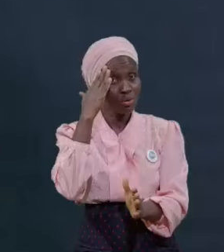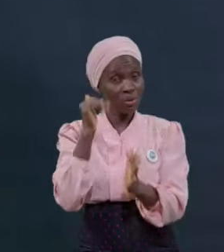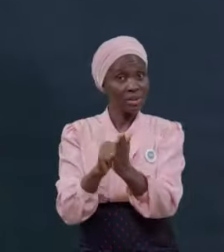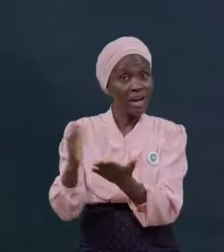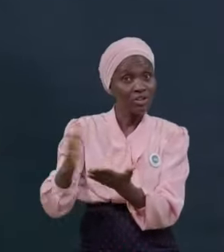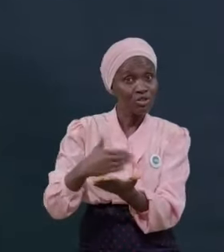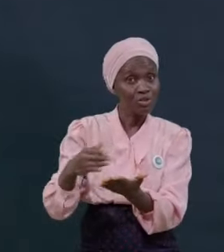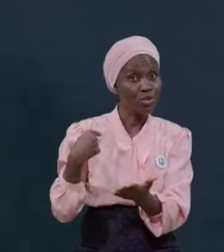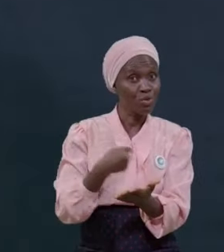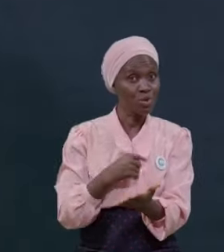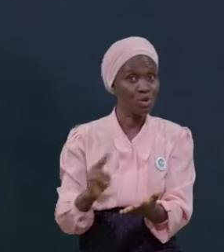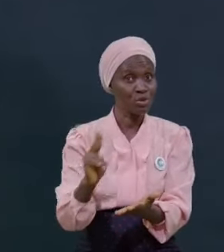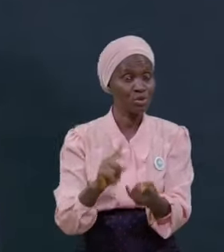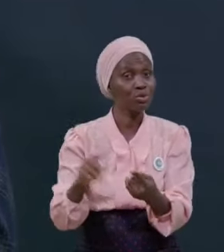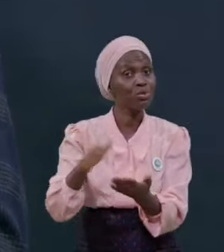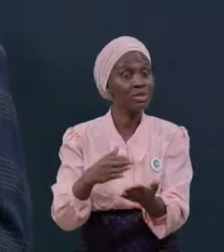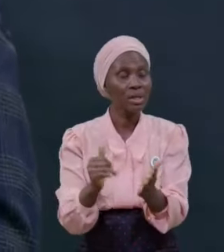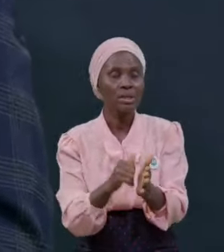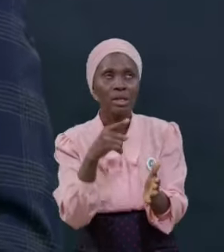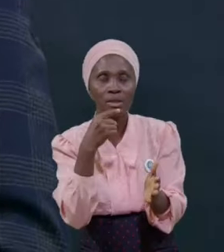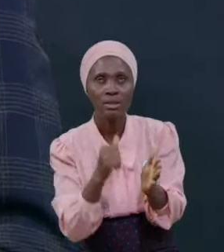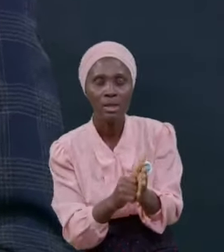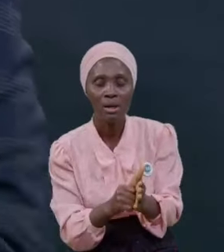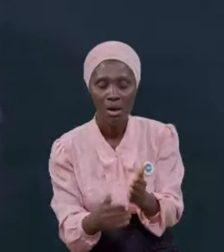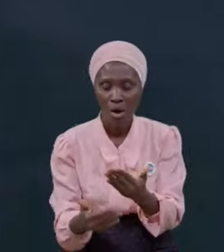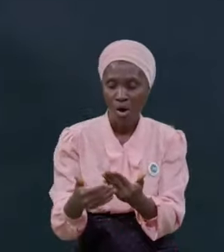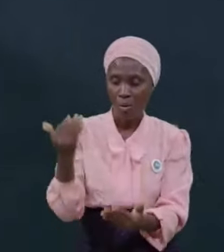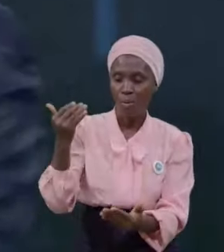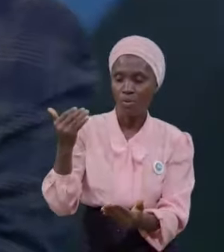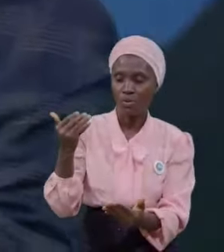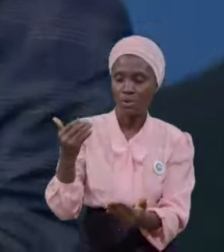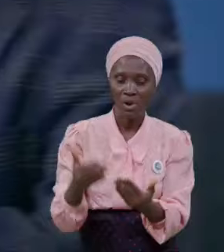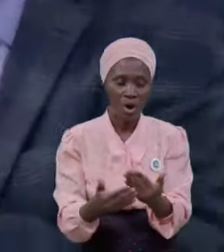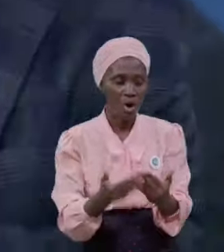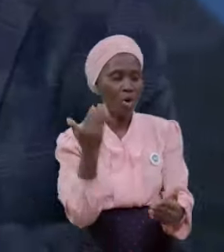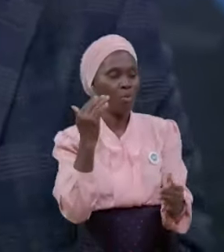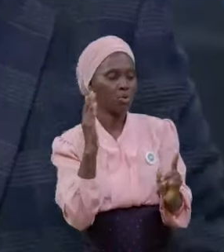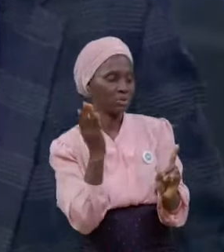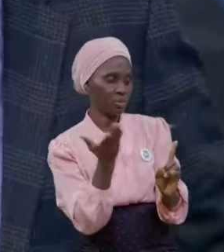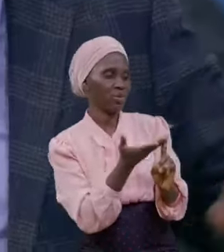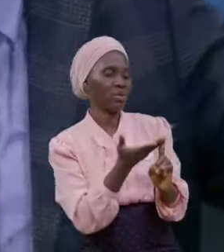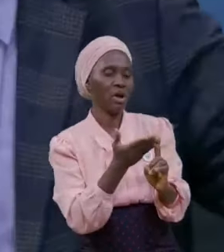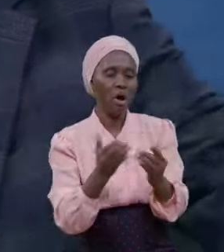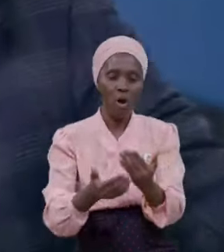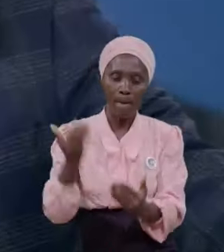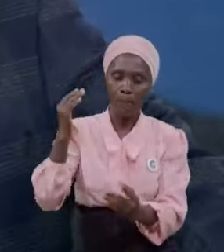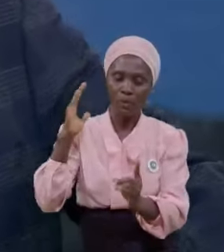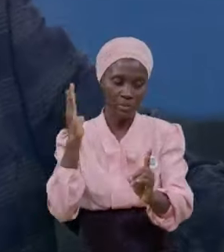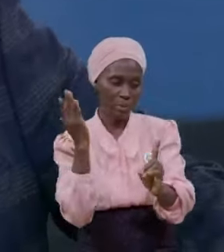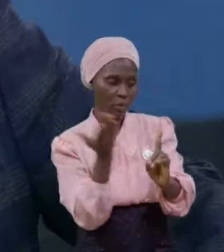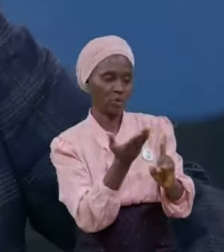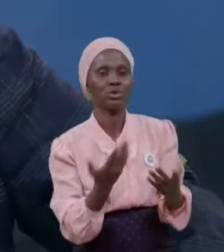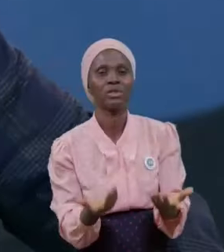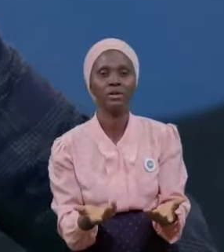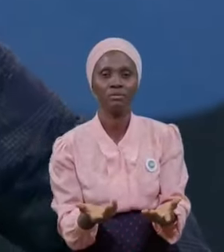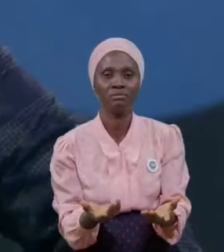says, almost persuaded now to believe, not believing yet,